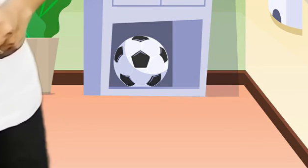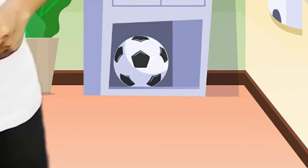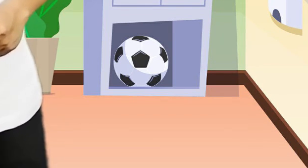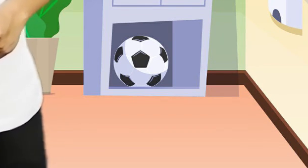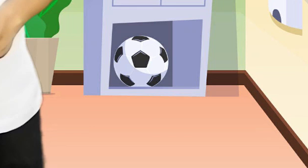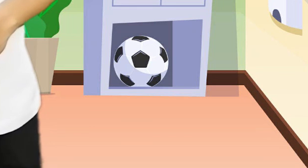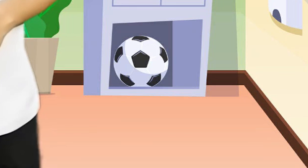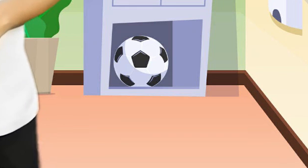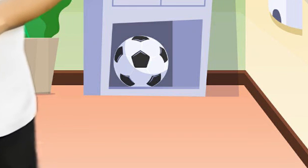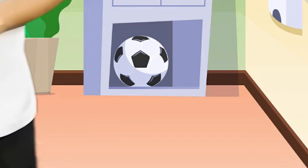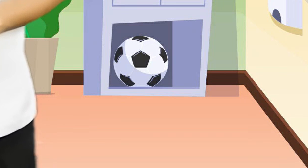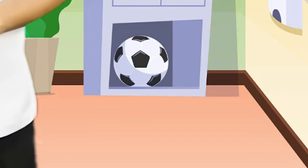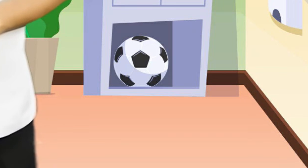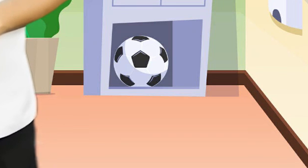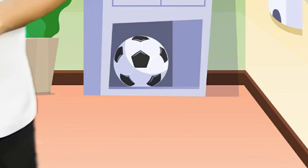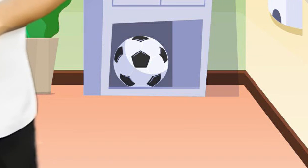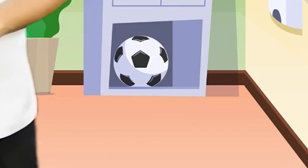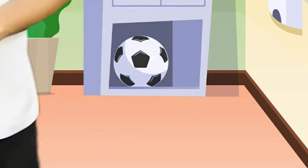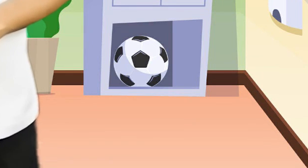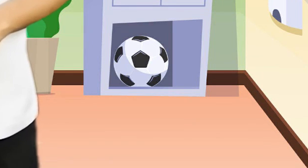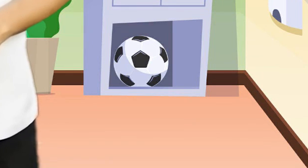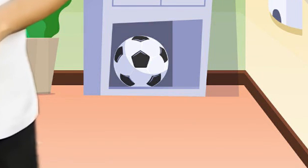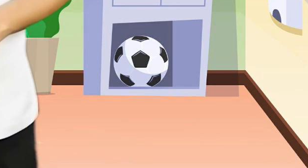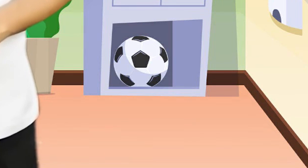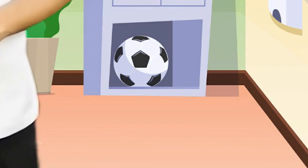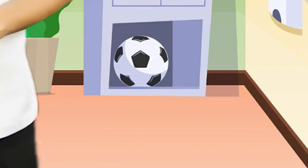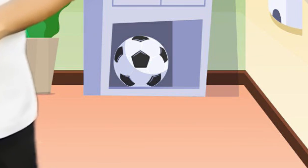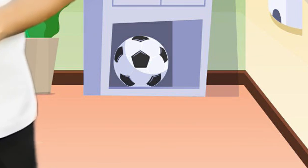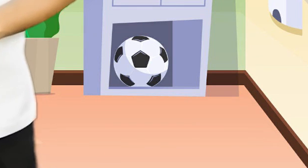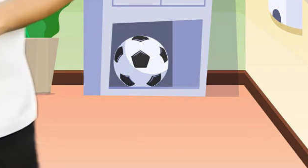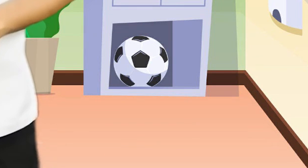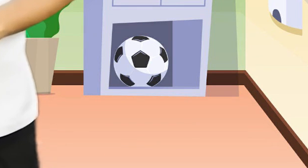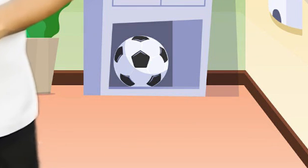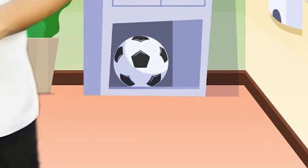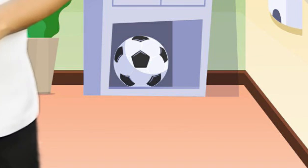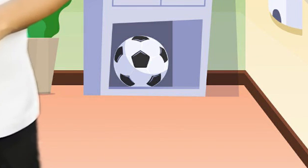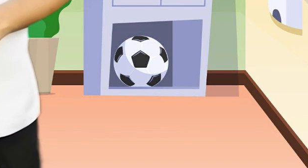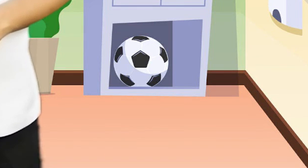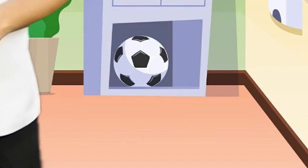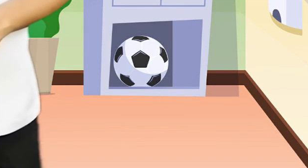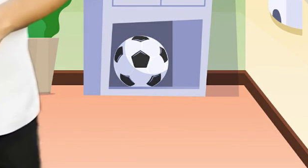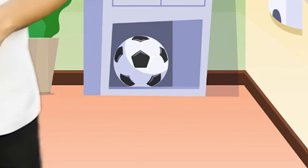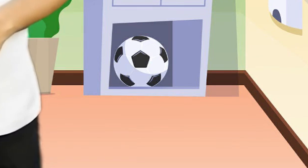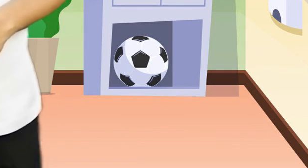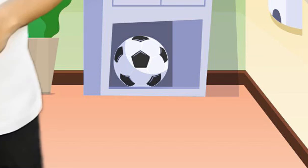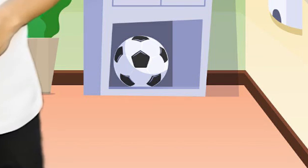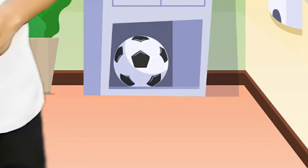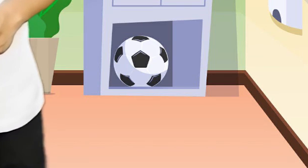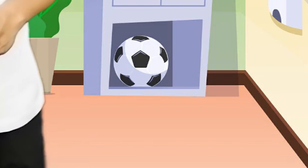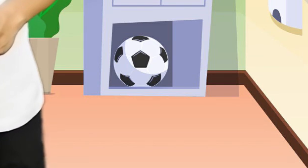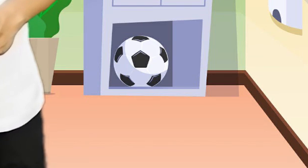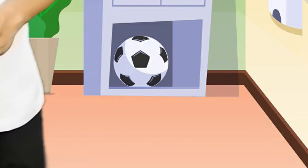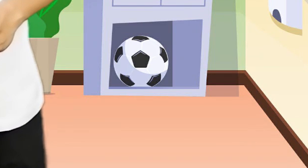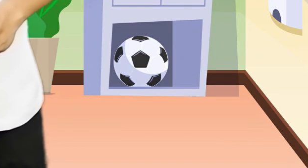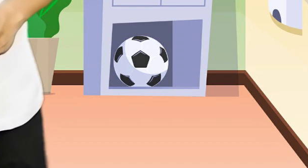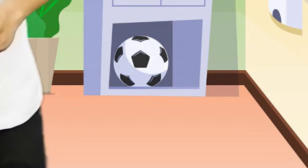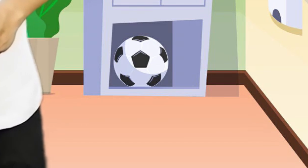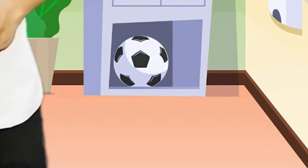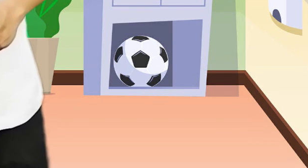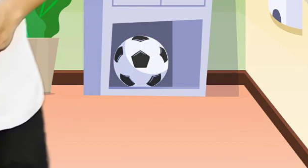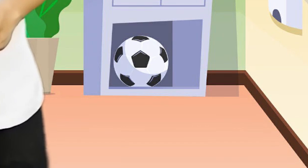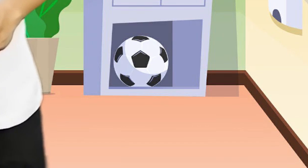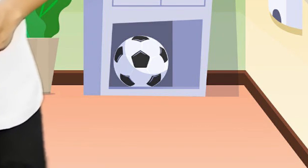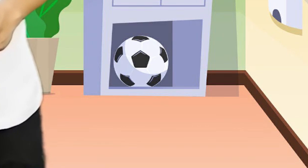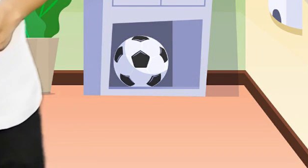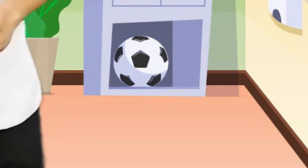3, personification. Number 4, hyperbole. Number 5,